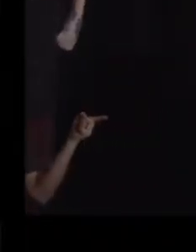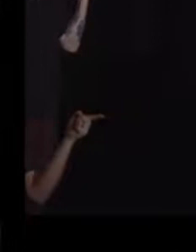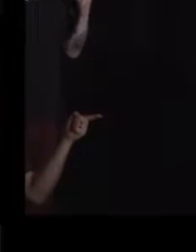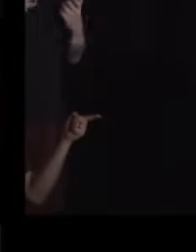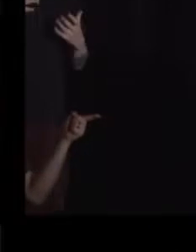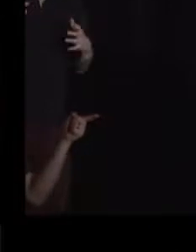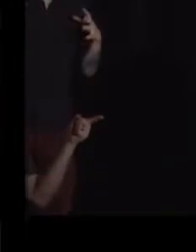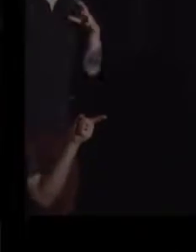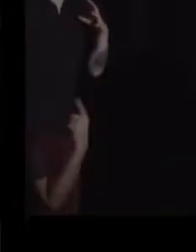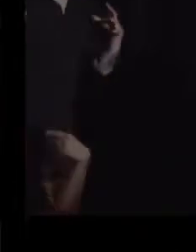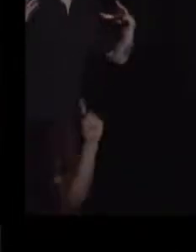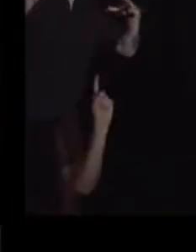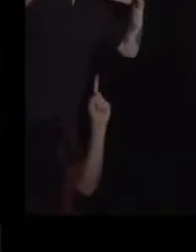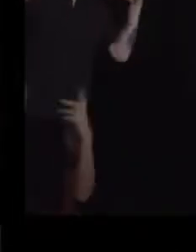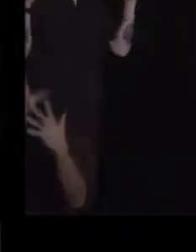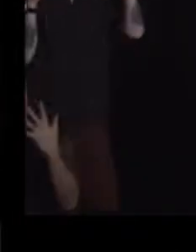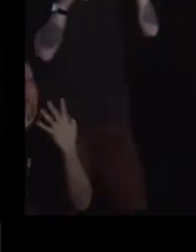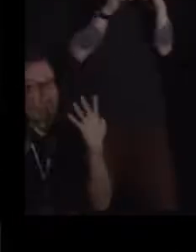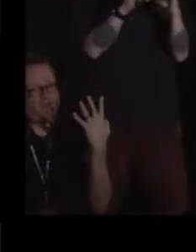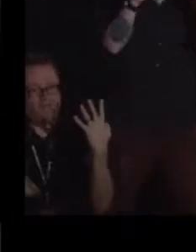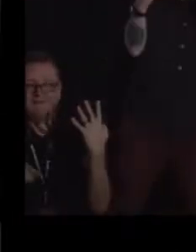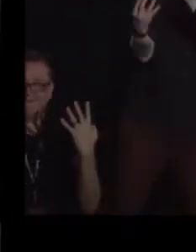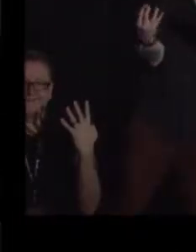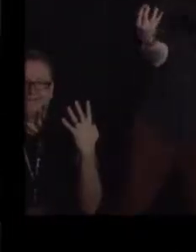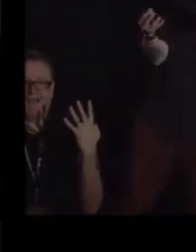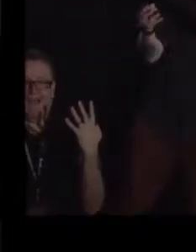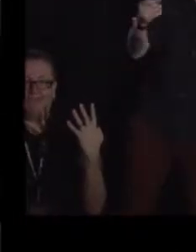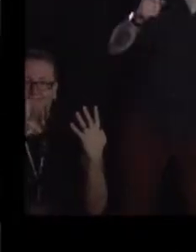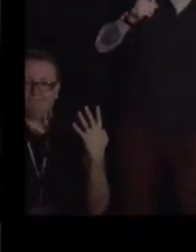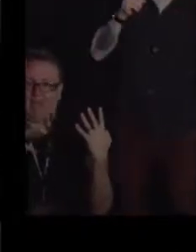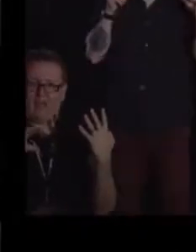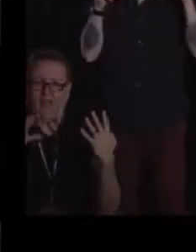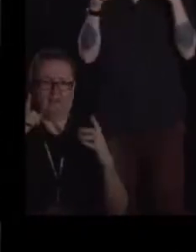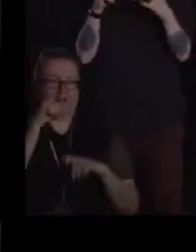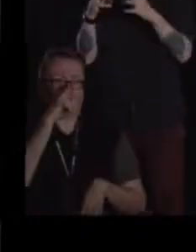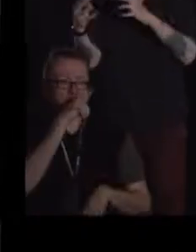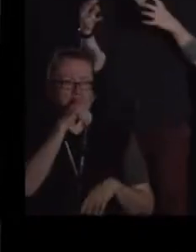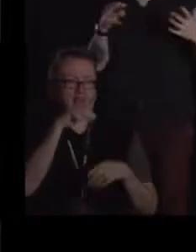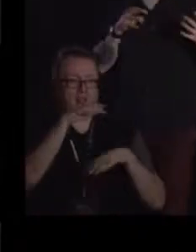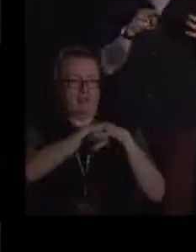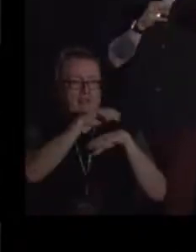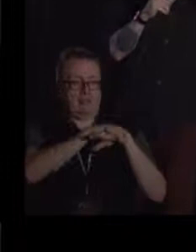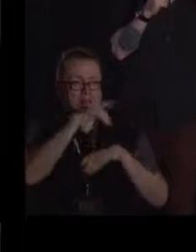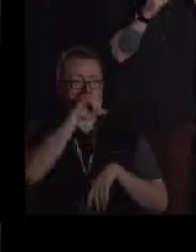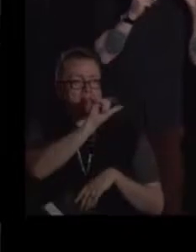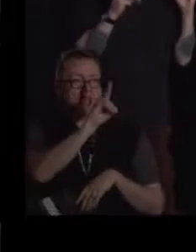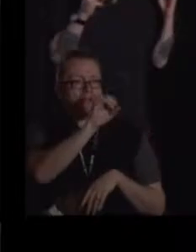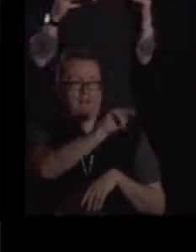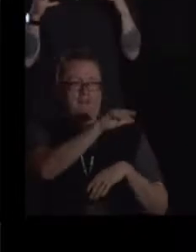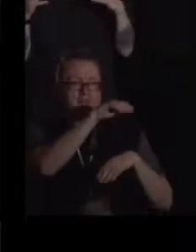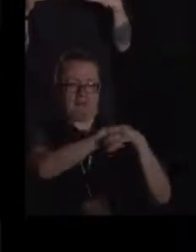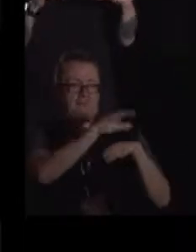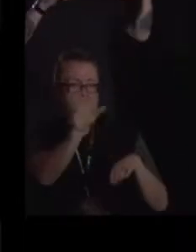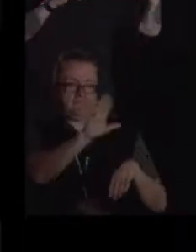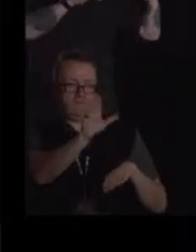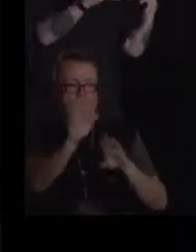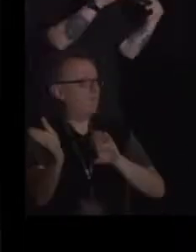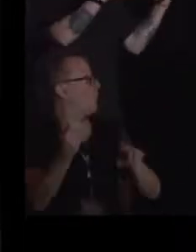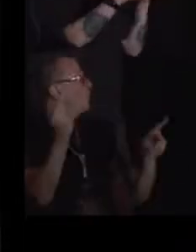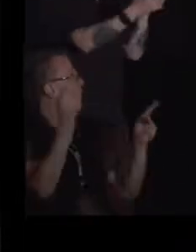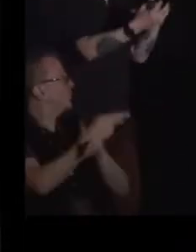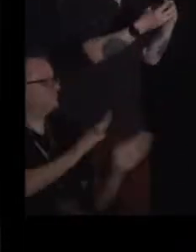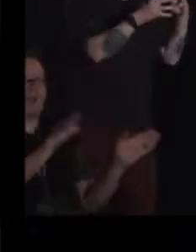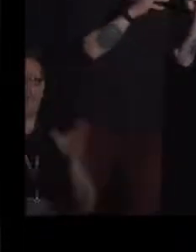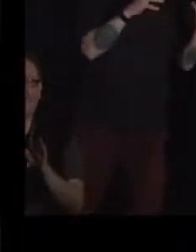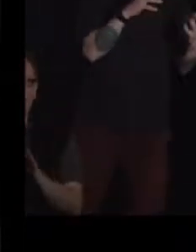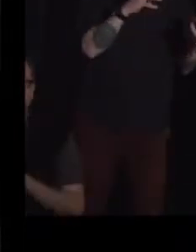of, it's famous for quite a few things. It's not the big bad capital like London. It's very sort of different to that, but it's kind of got its